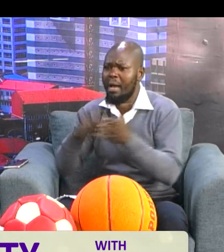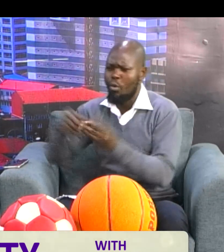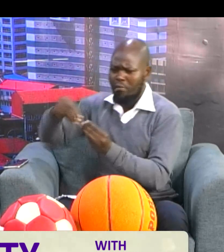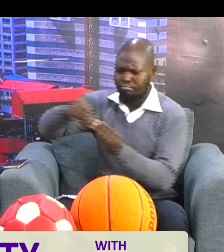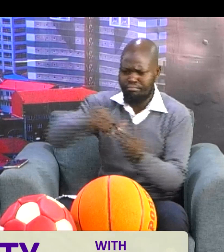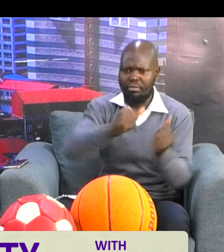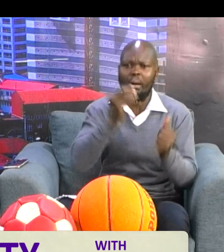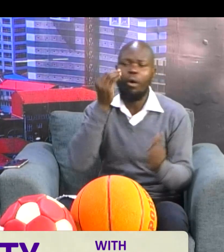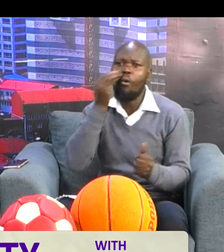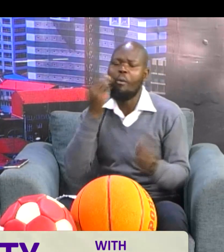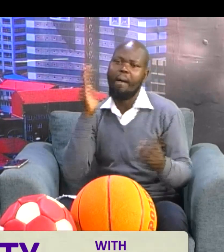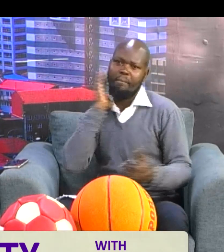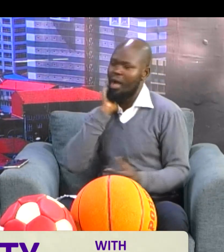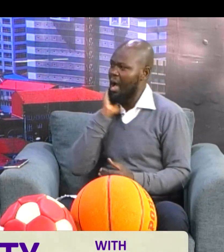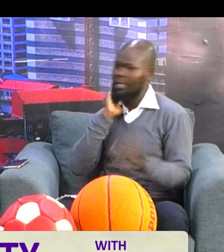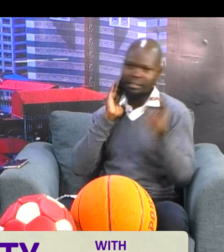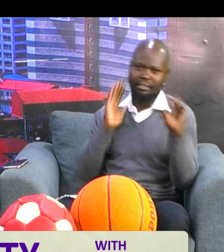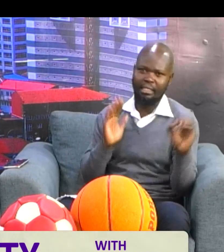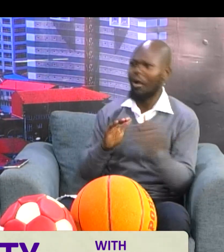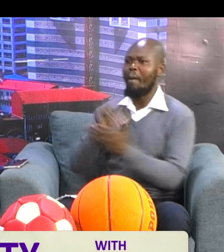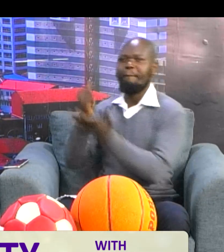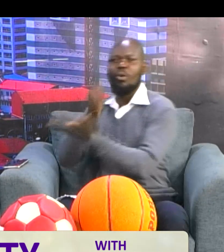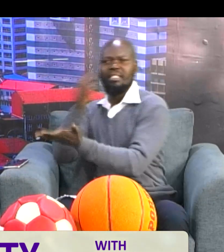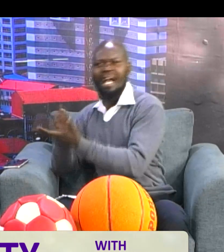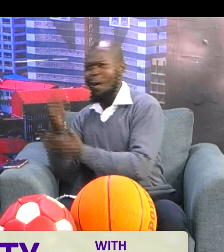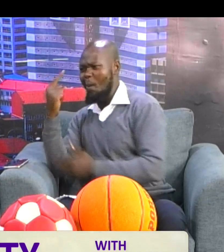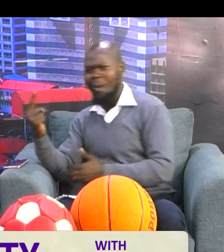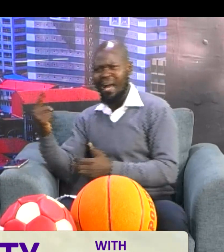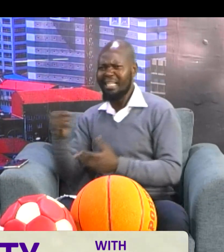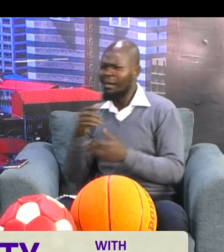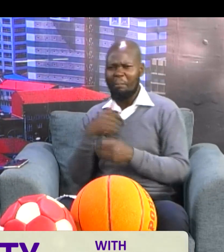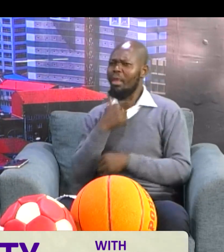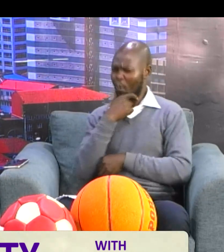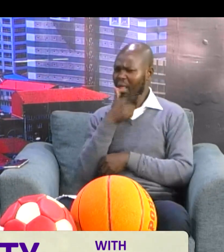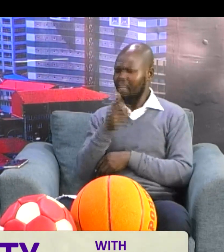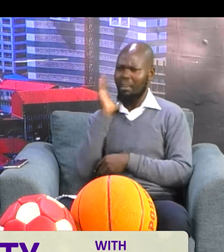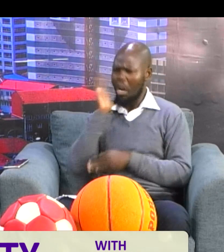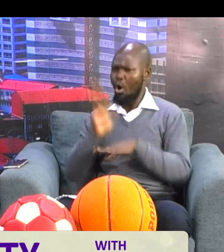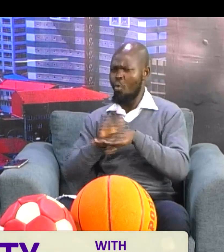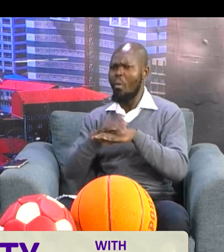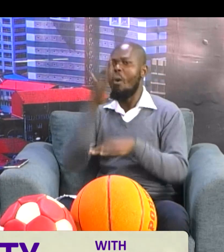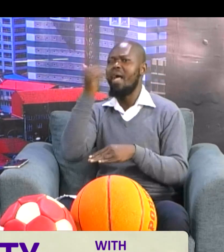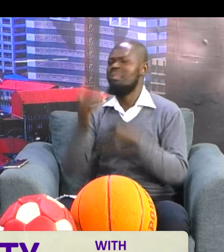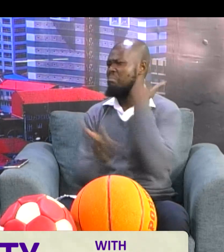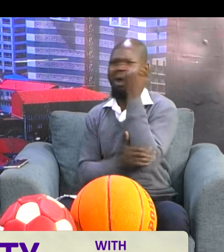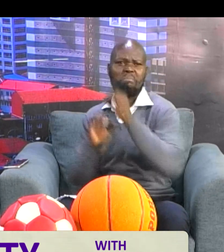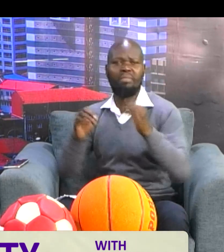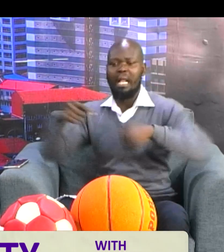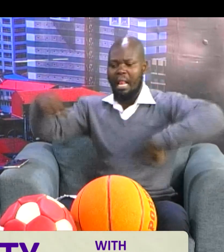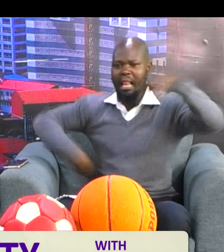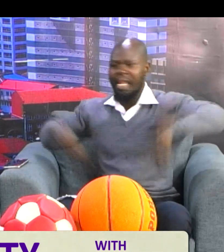Poster right now is number one. Poster 1 goal,